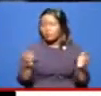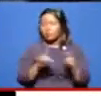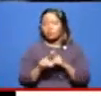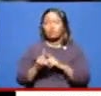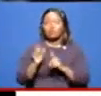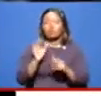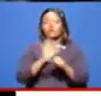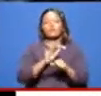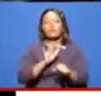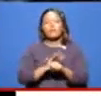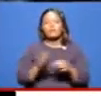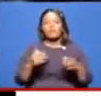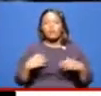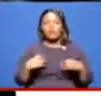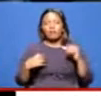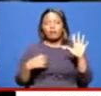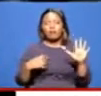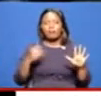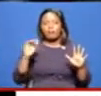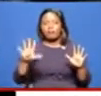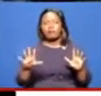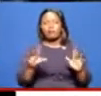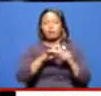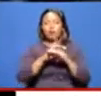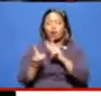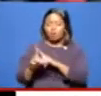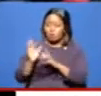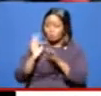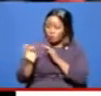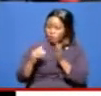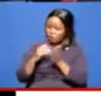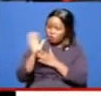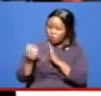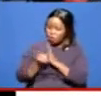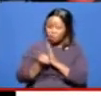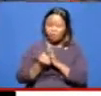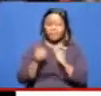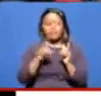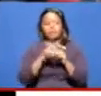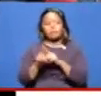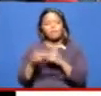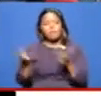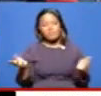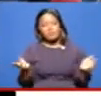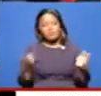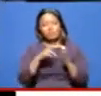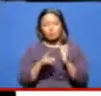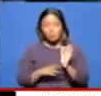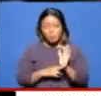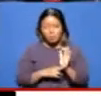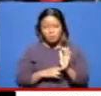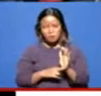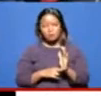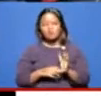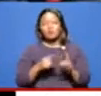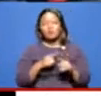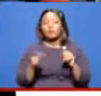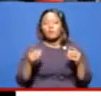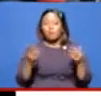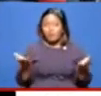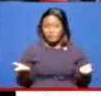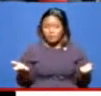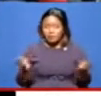5. Mm-hmm. And most rules, like on fouls, they are still the same rules, like 5 on 5. But on this game,